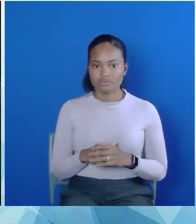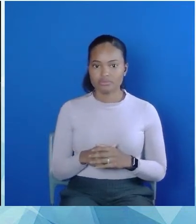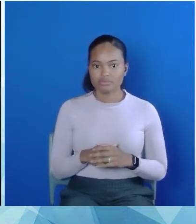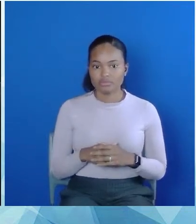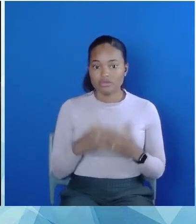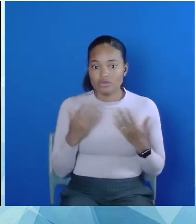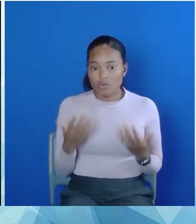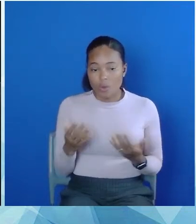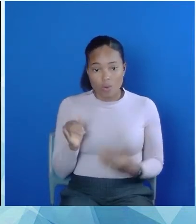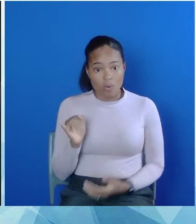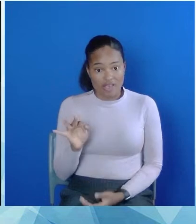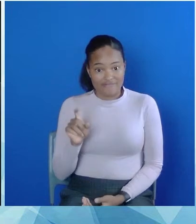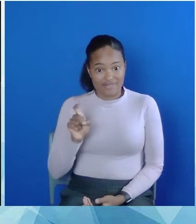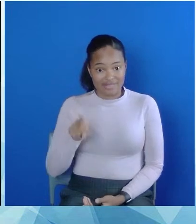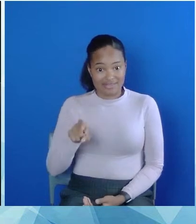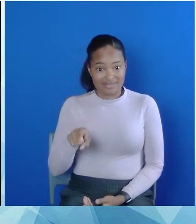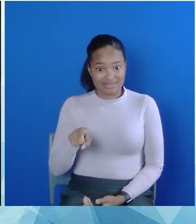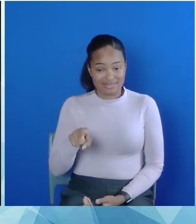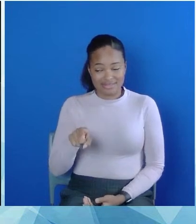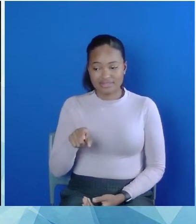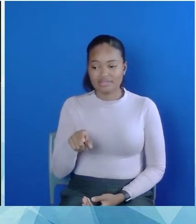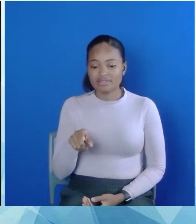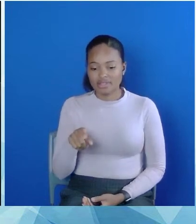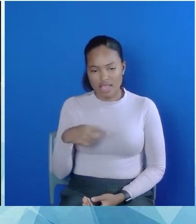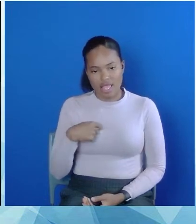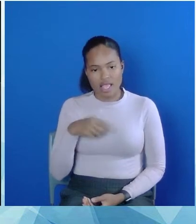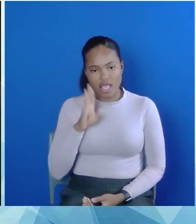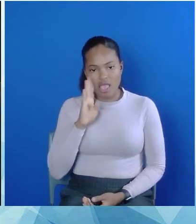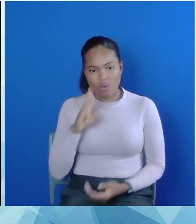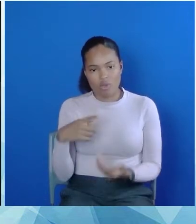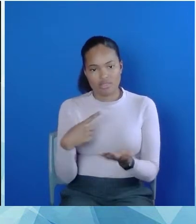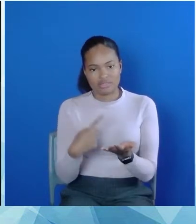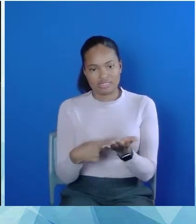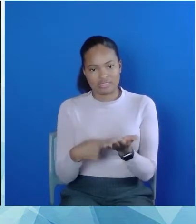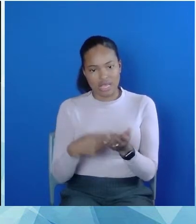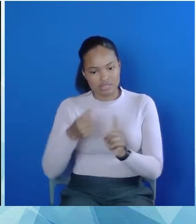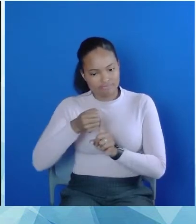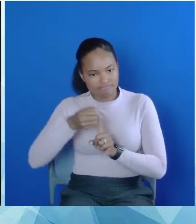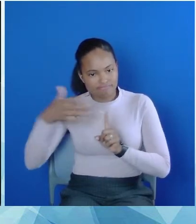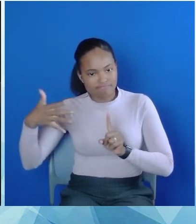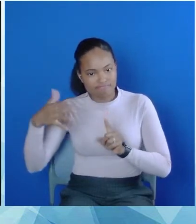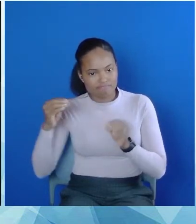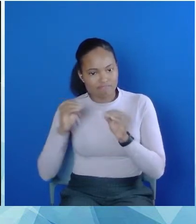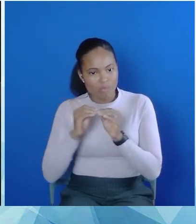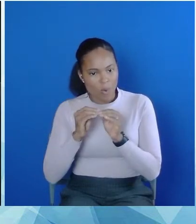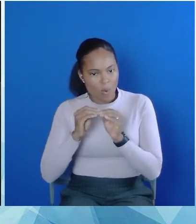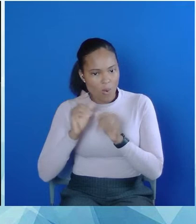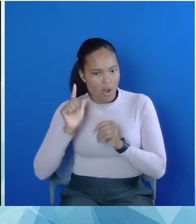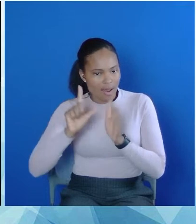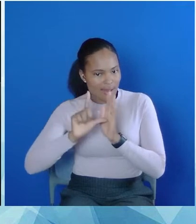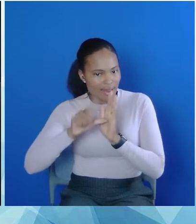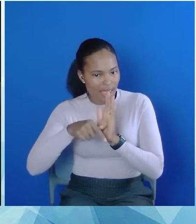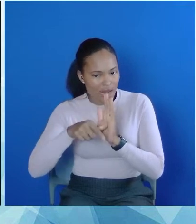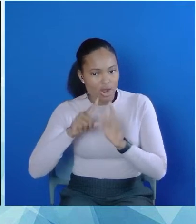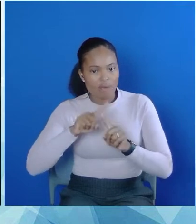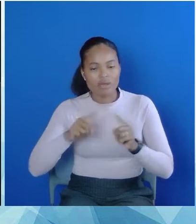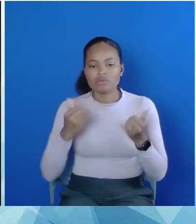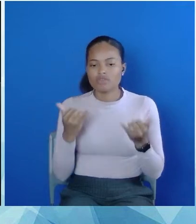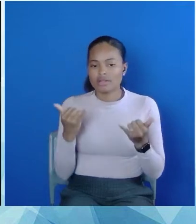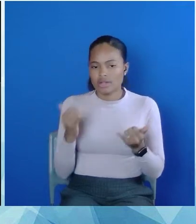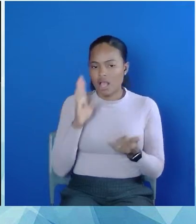So if necessary, I will discuss that more in depth later, but I will stop there for now.